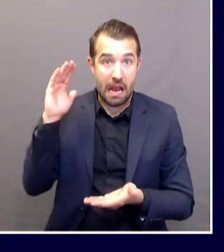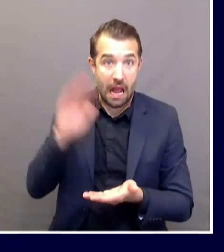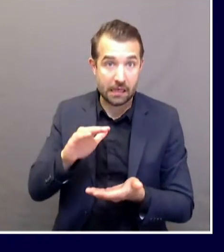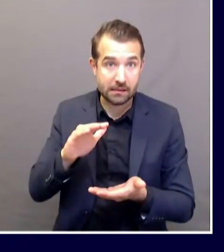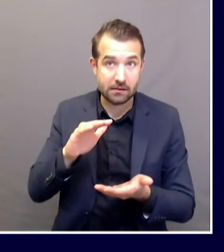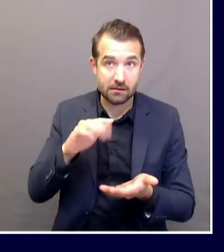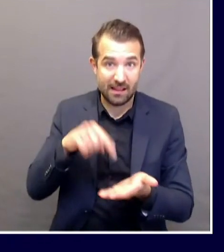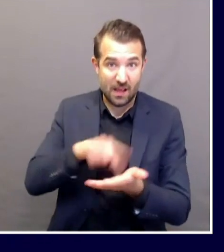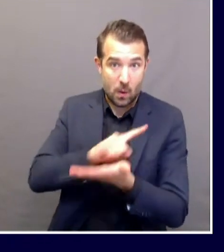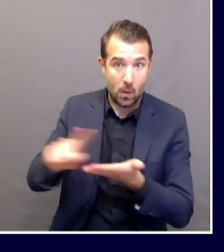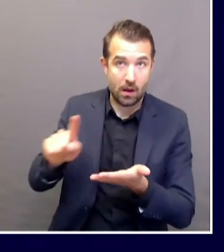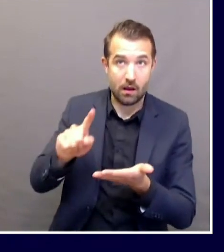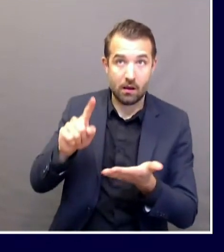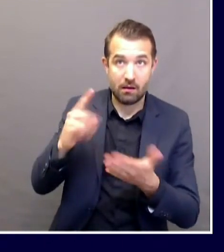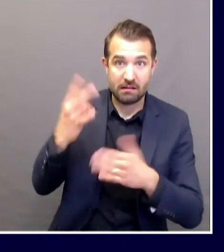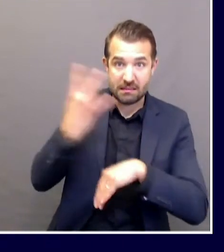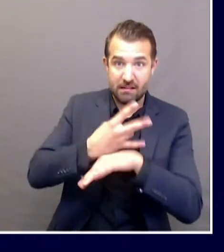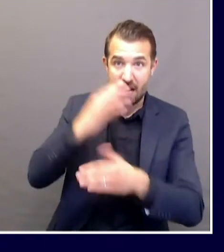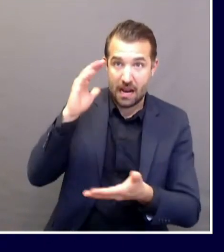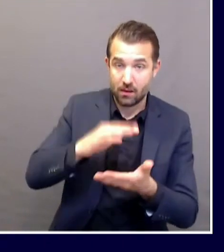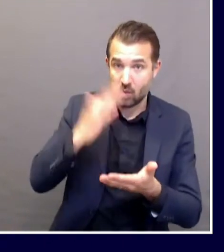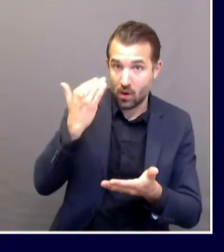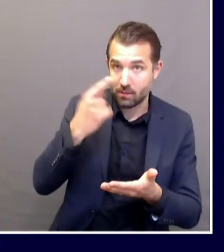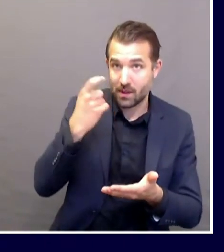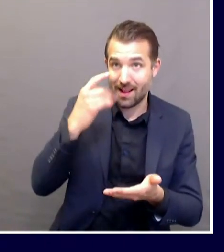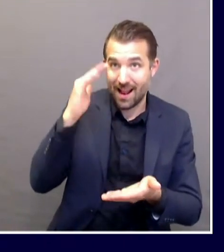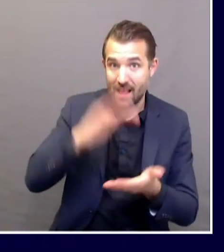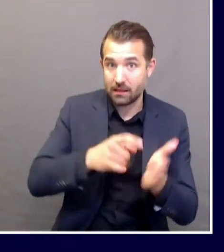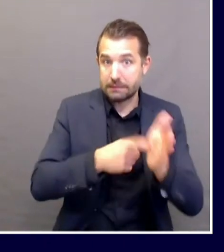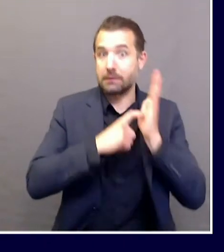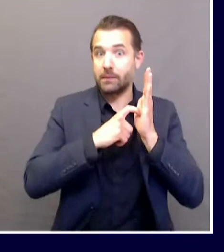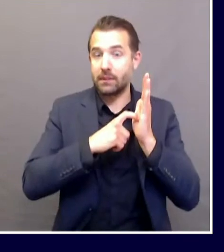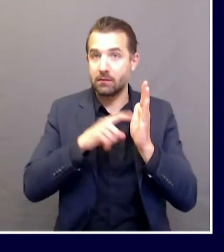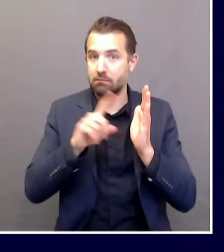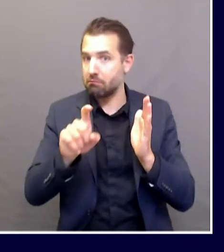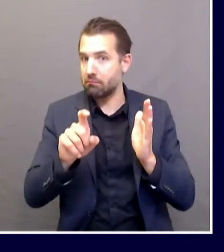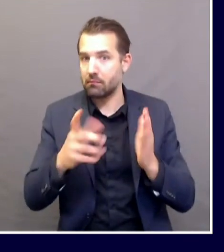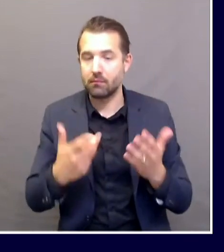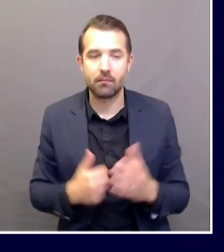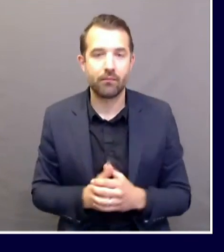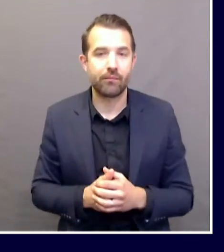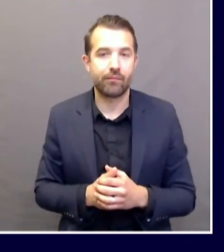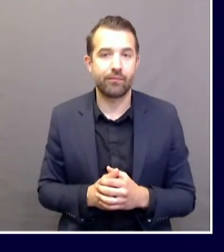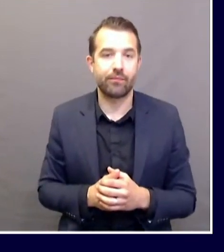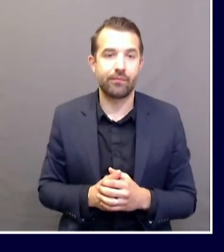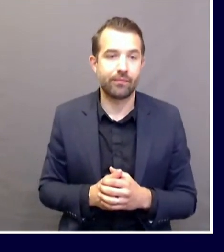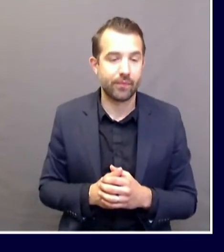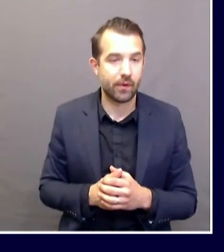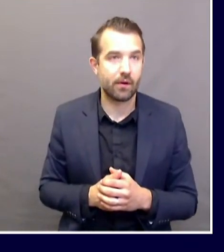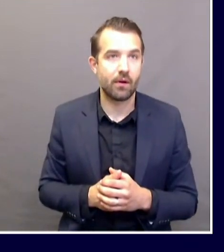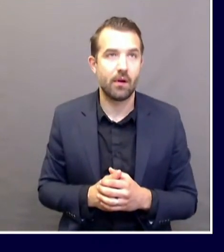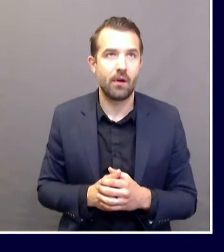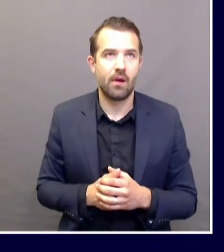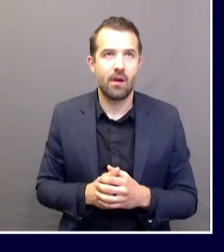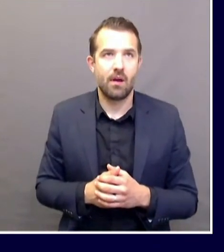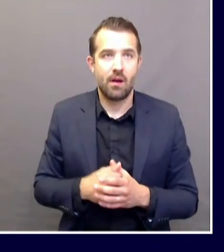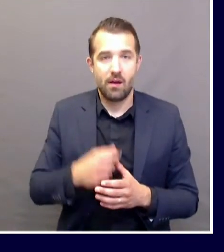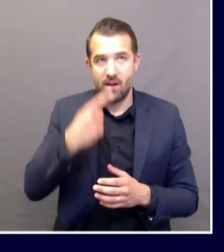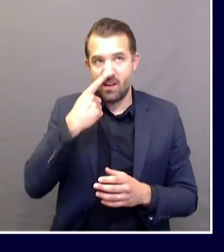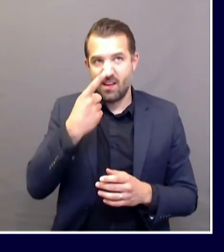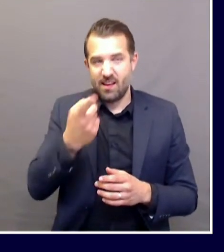that? Yeah, so Joe, let me start on that piece. I've done that same analysis, and when I ran